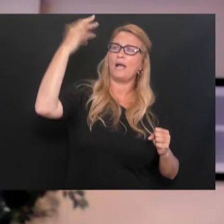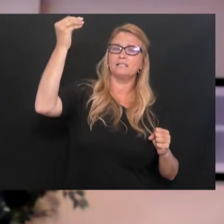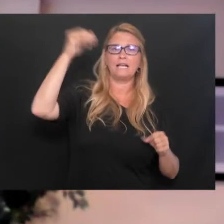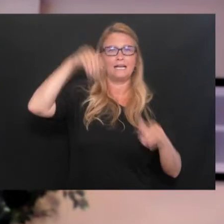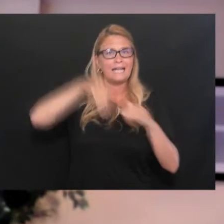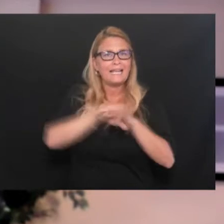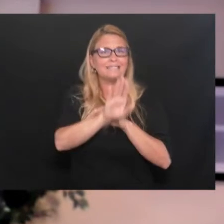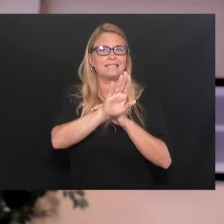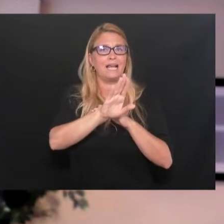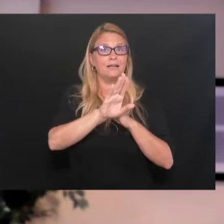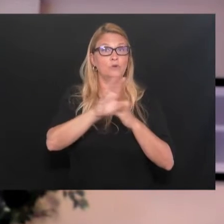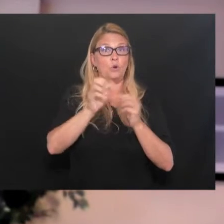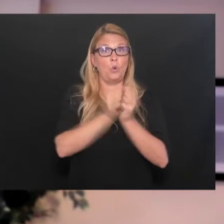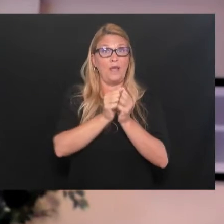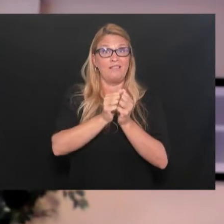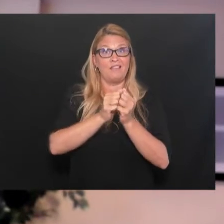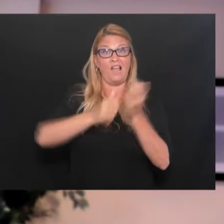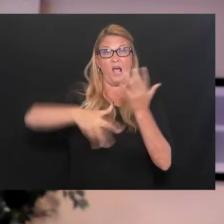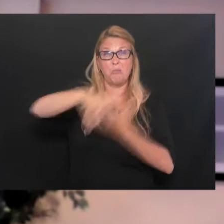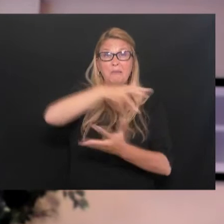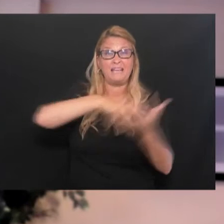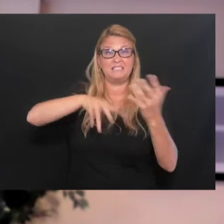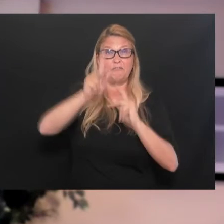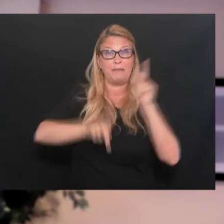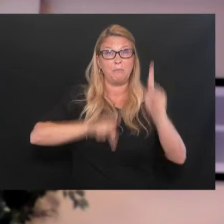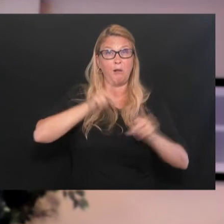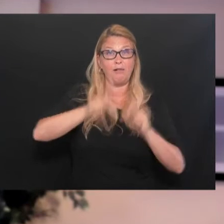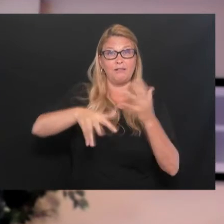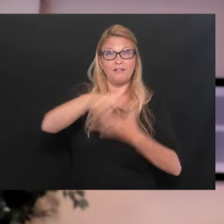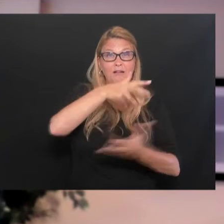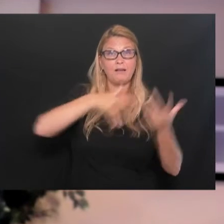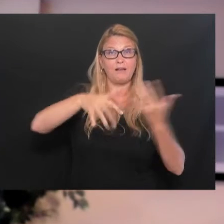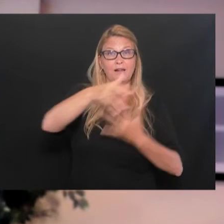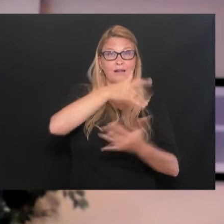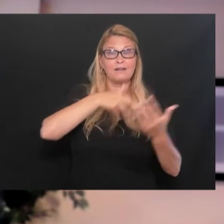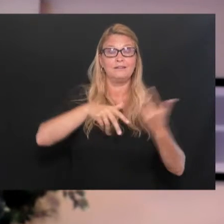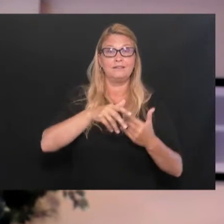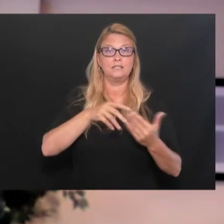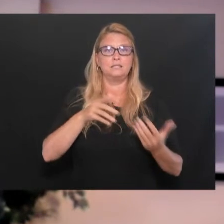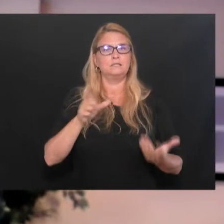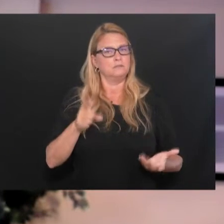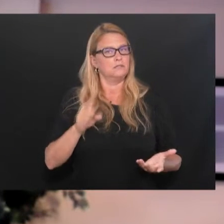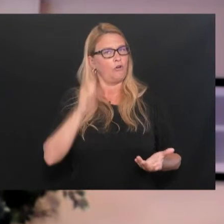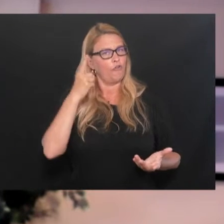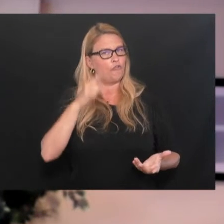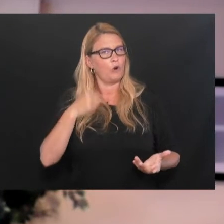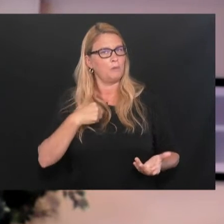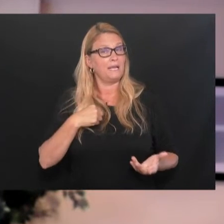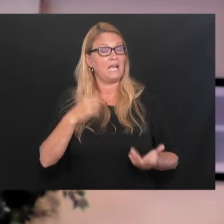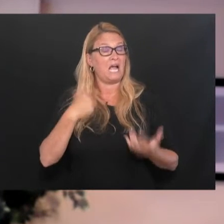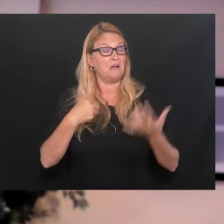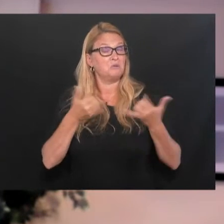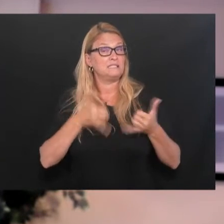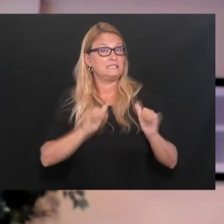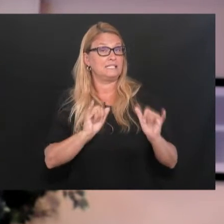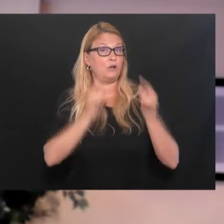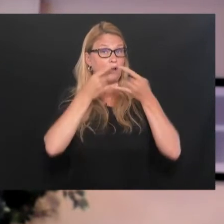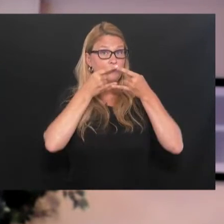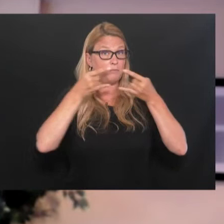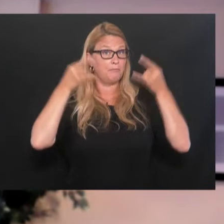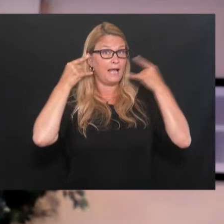where there's mixed people. Then certainly, I think for me at least, I would still wear a mask, even though I've been